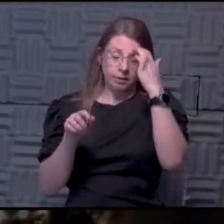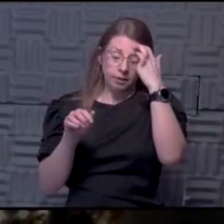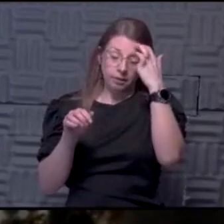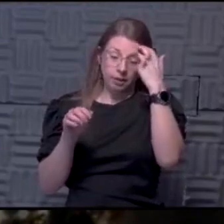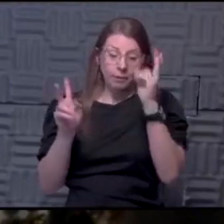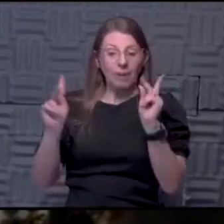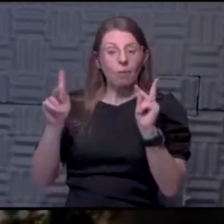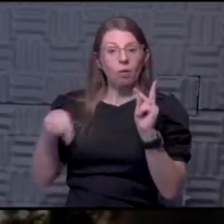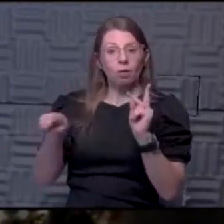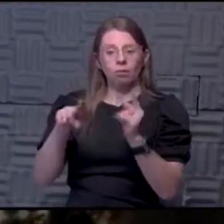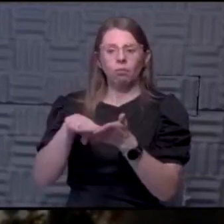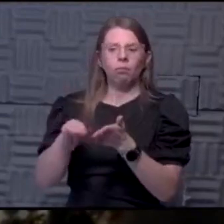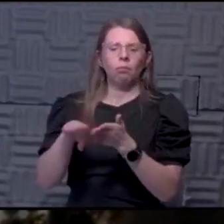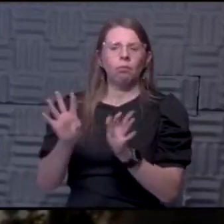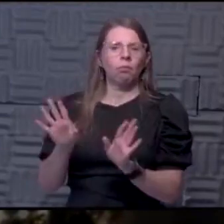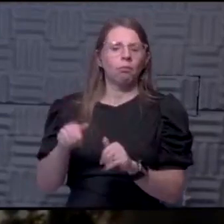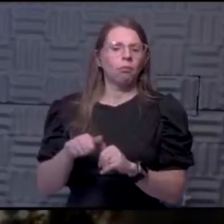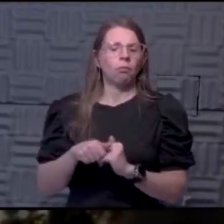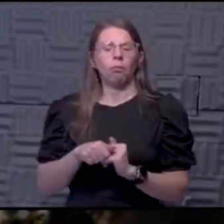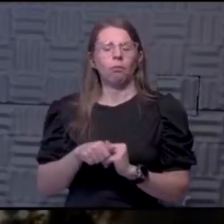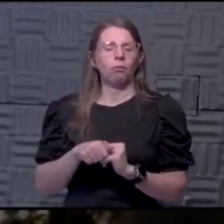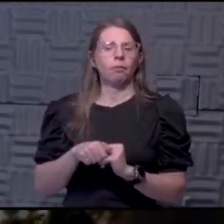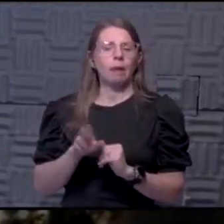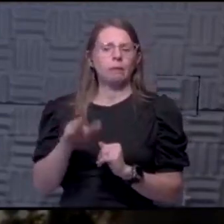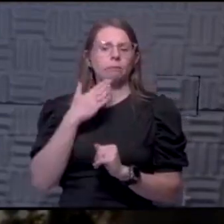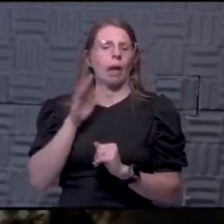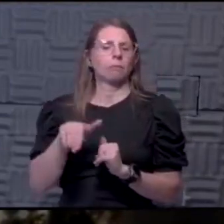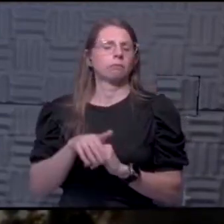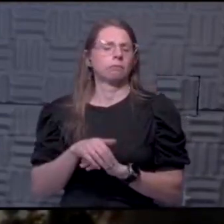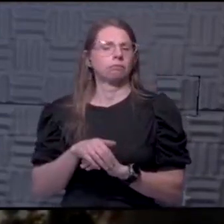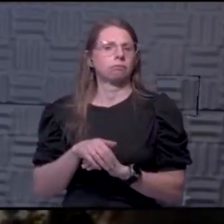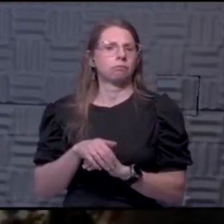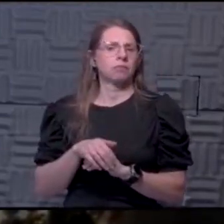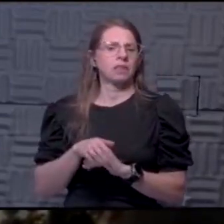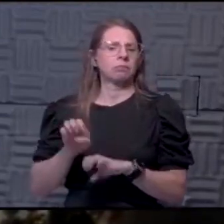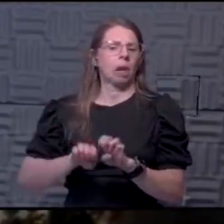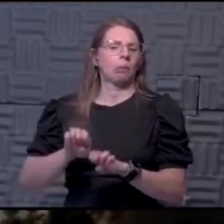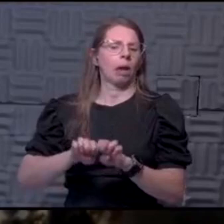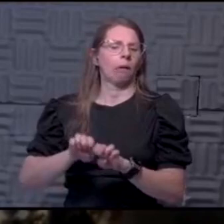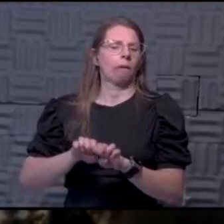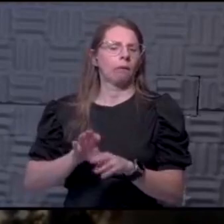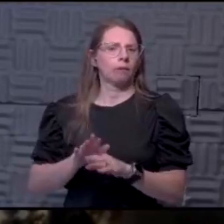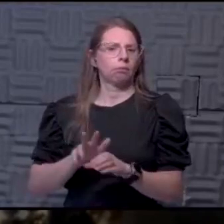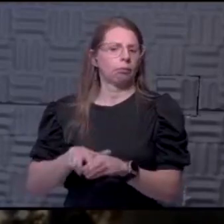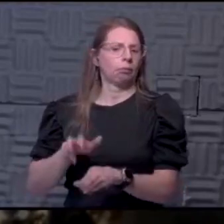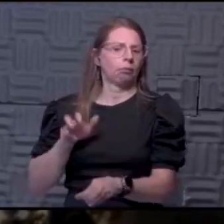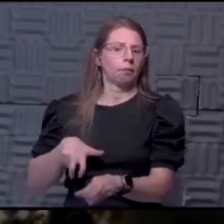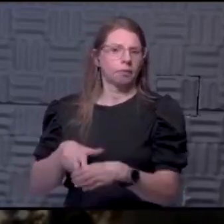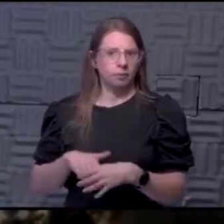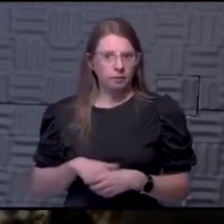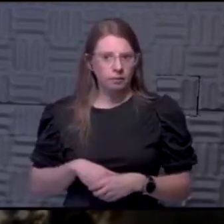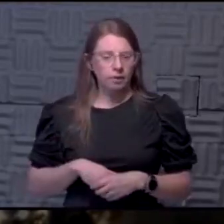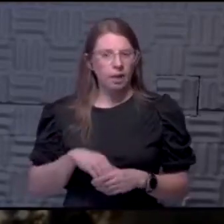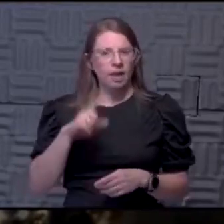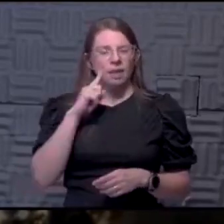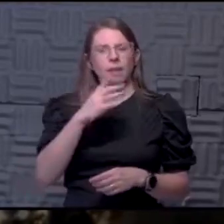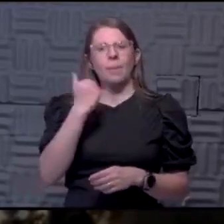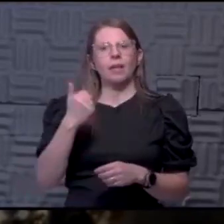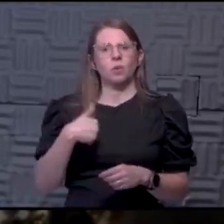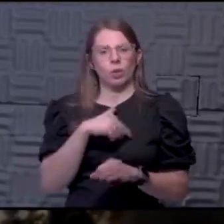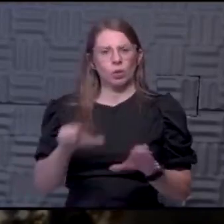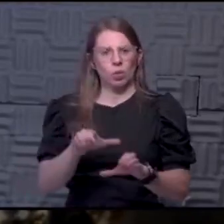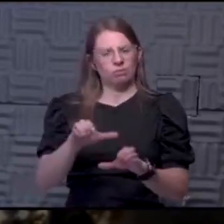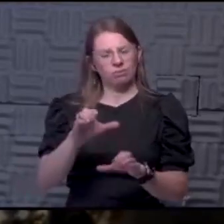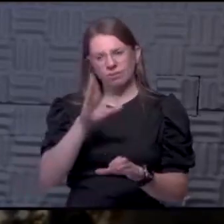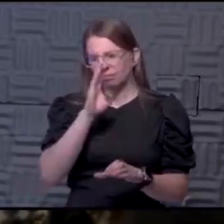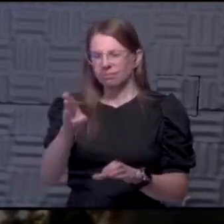gives people an excuse kind of to say, oh, that's bad. It's an experiment. So I think the best we do is just be straight up and